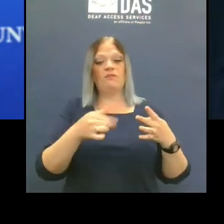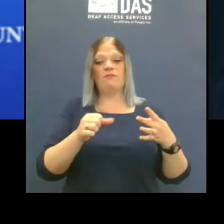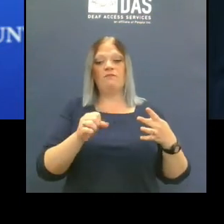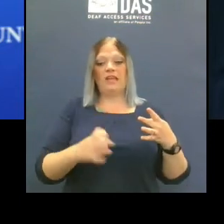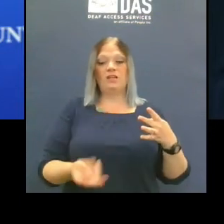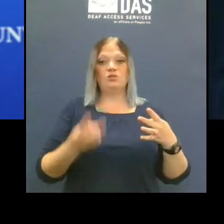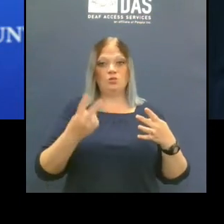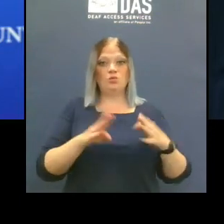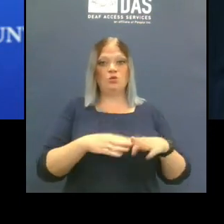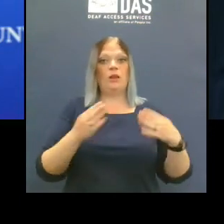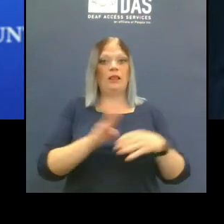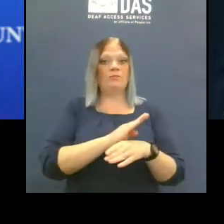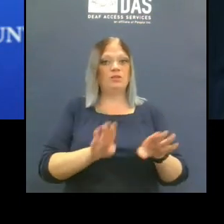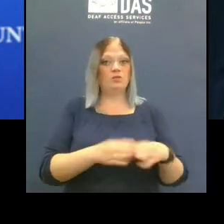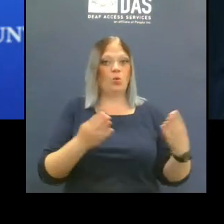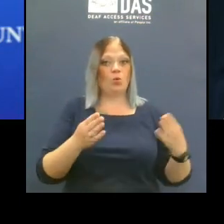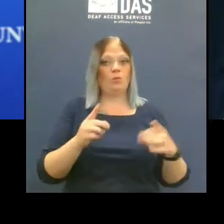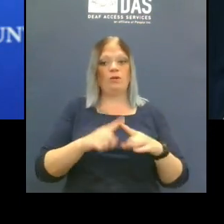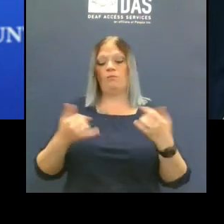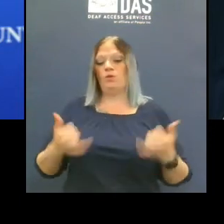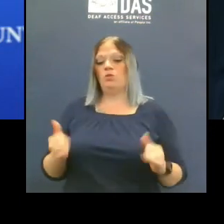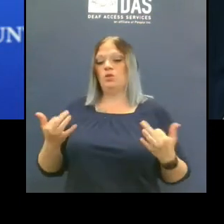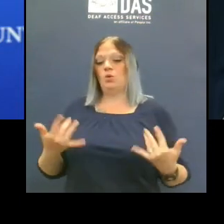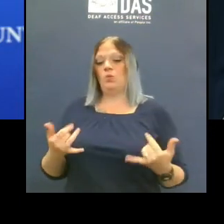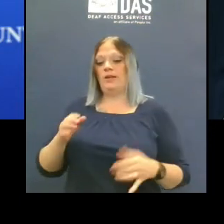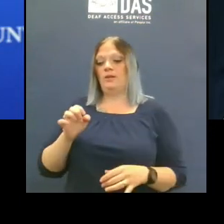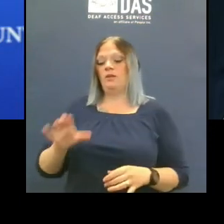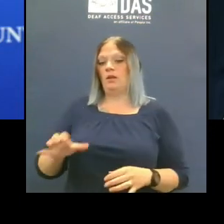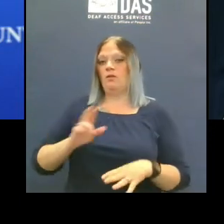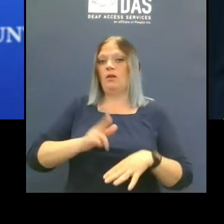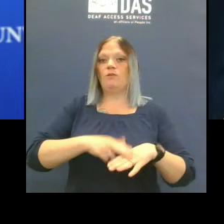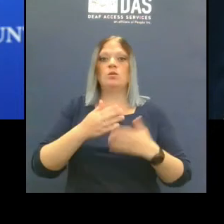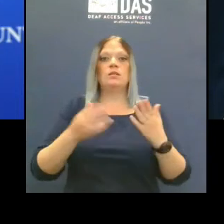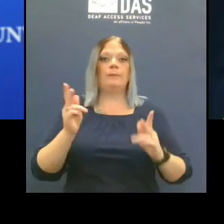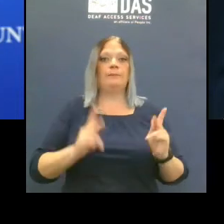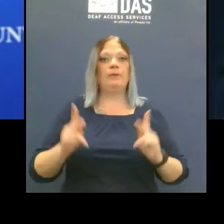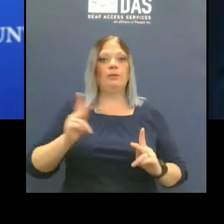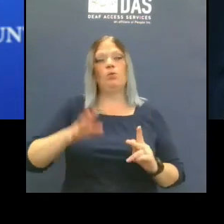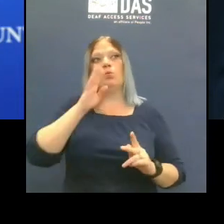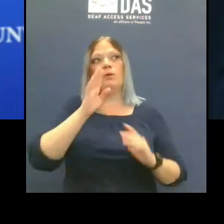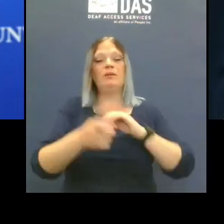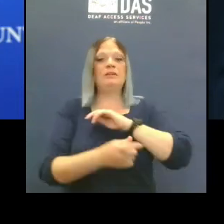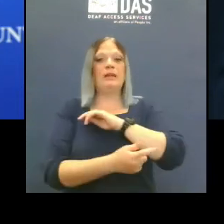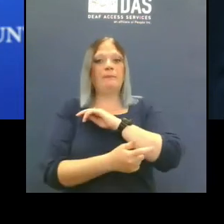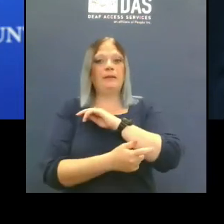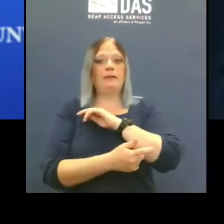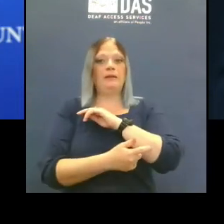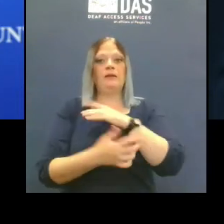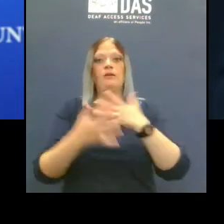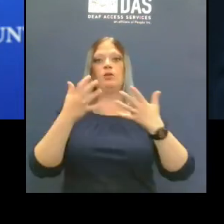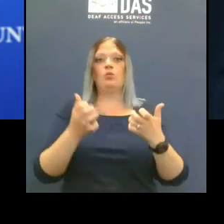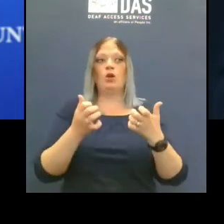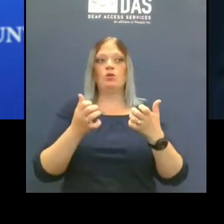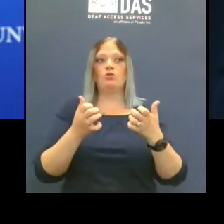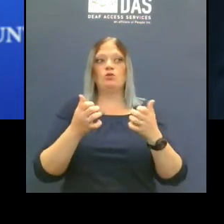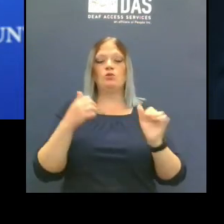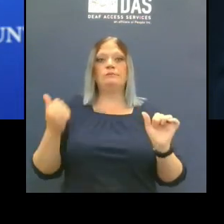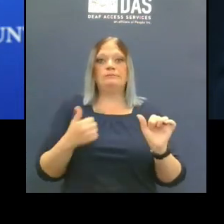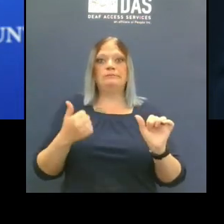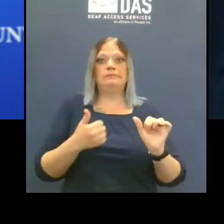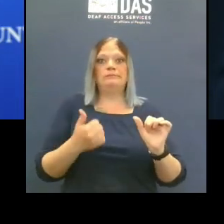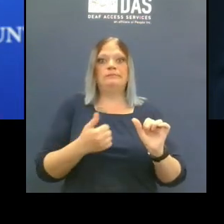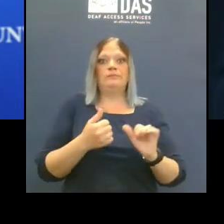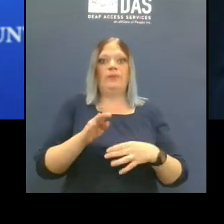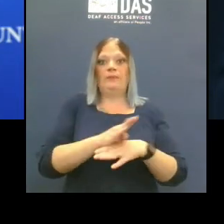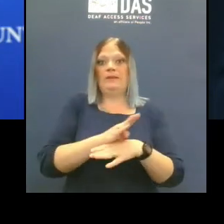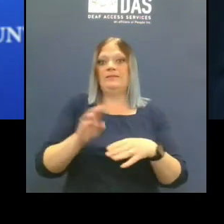some businesses to open up where they're still waiting here in Erie County. And of course, I'm sure some people will be tempted to want to go pursue those businesses in the